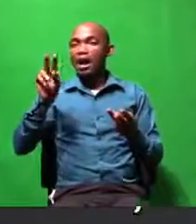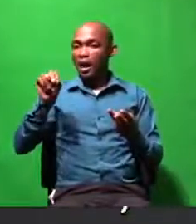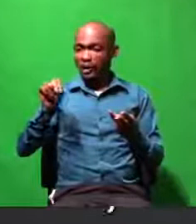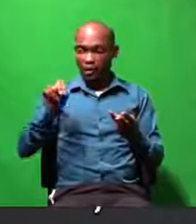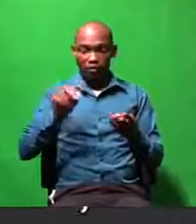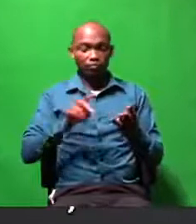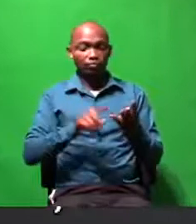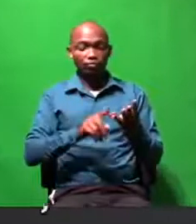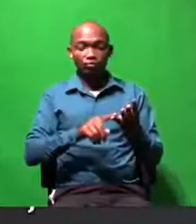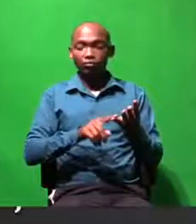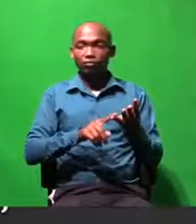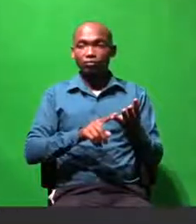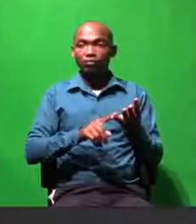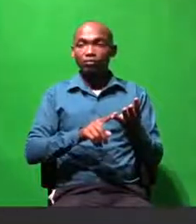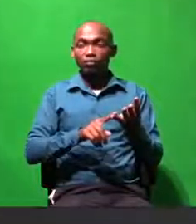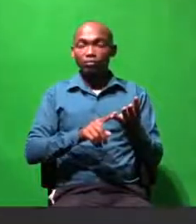surveying.